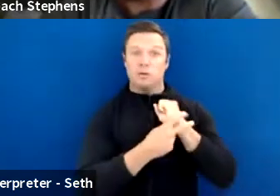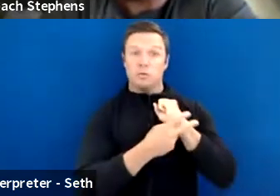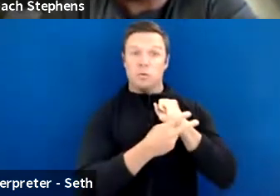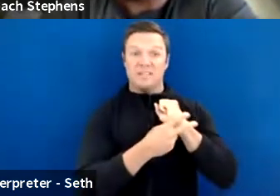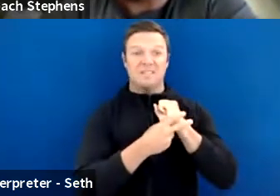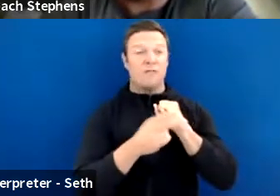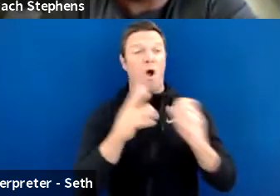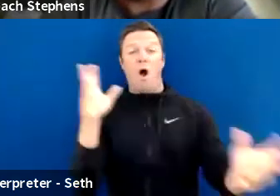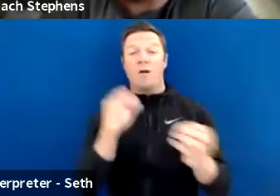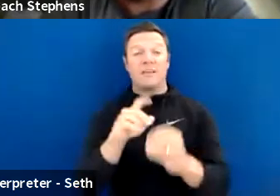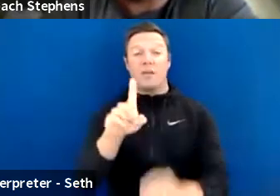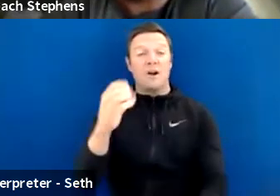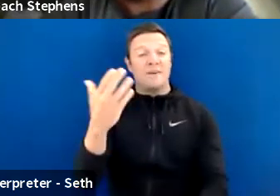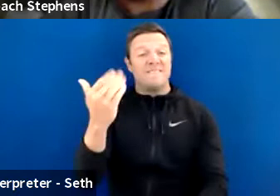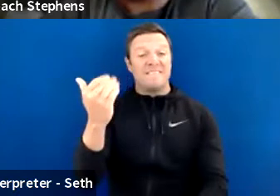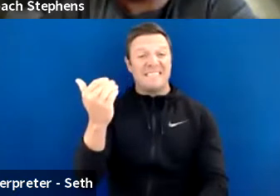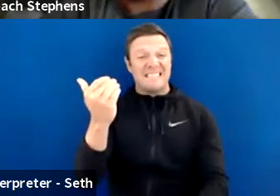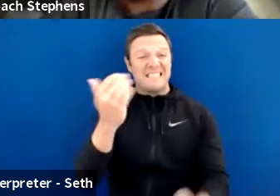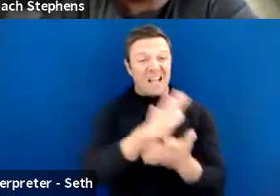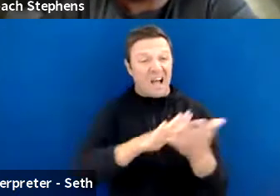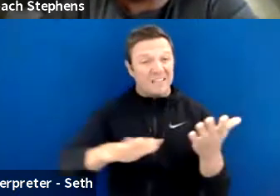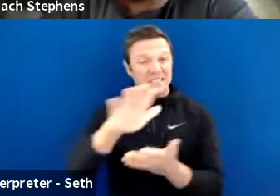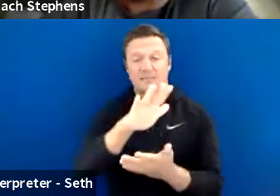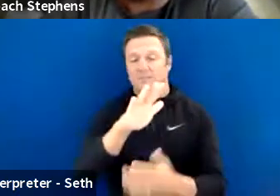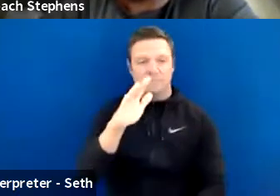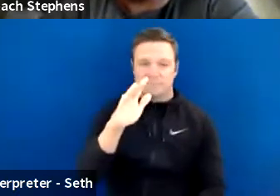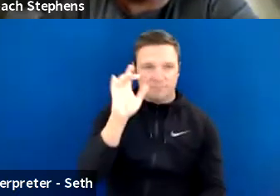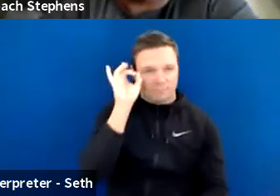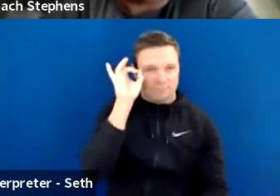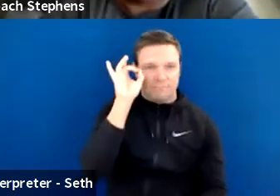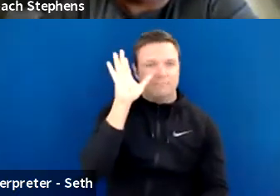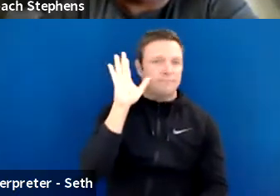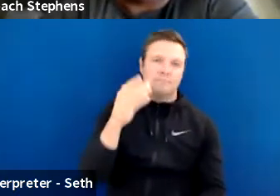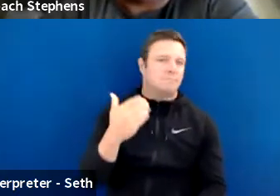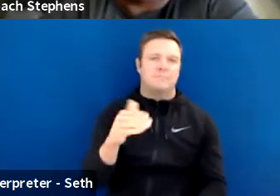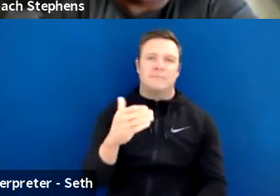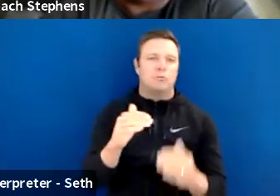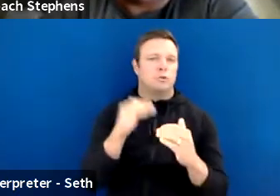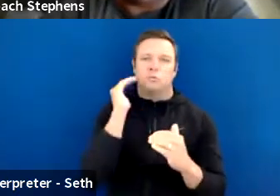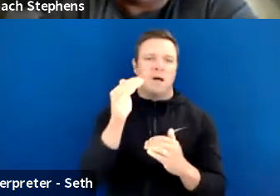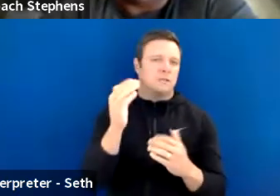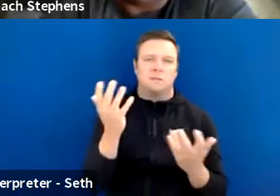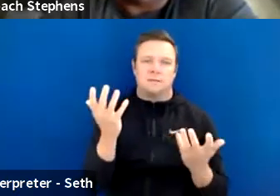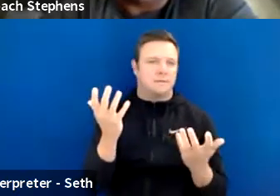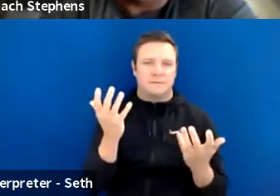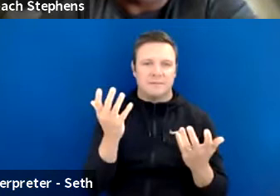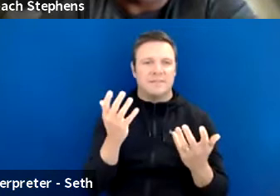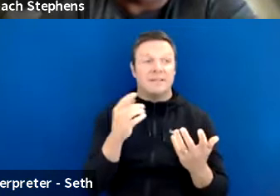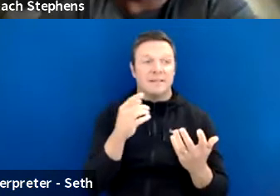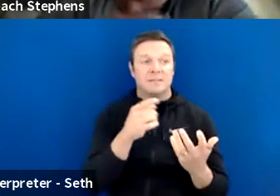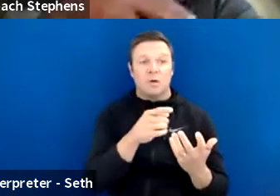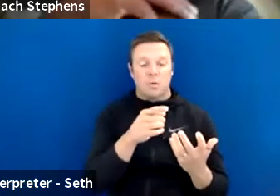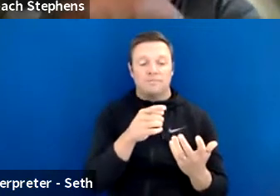115 colleges became really extraordinary. And so they were, and they have done